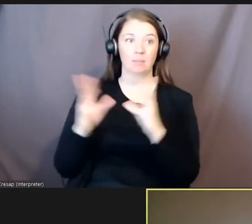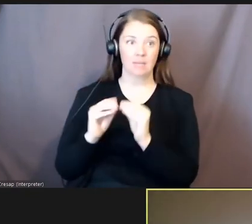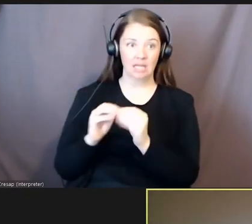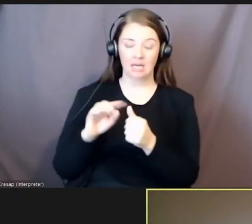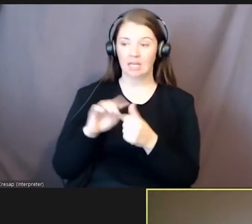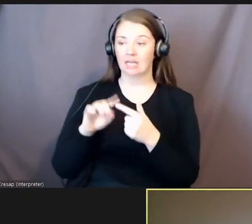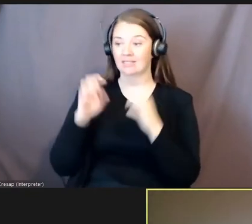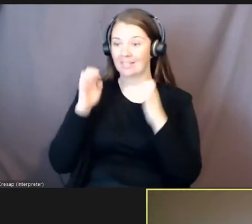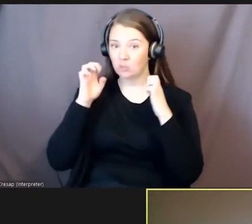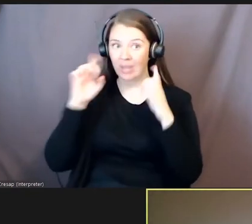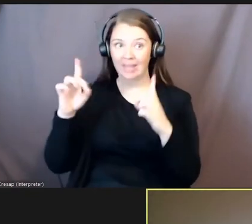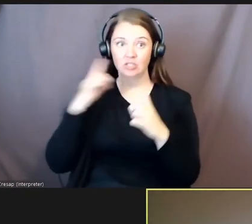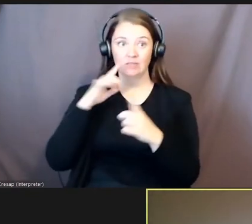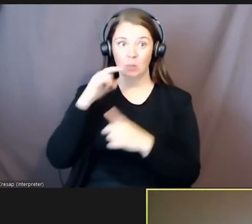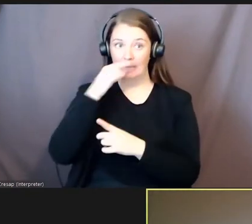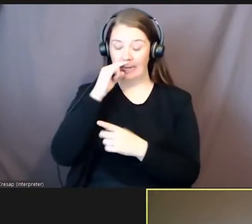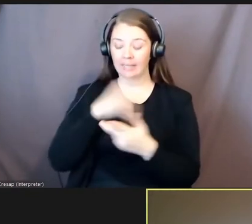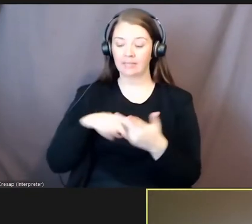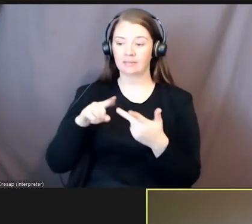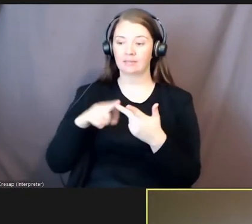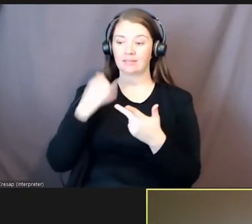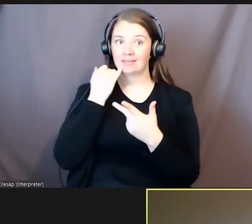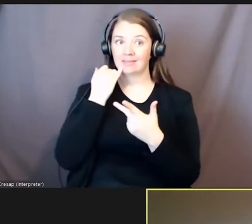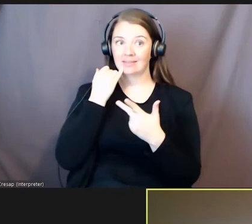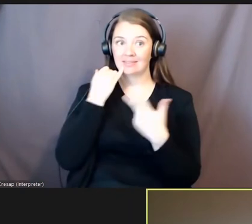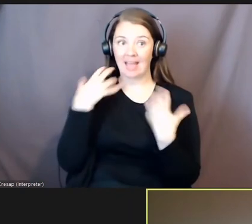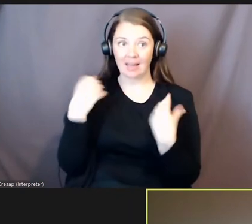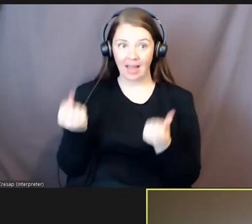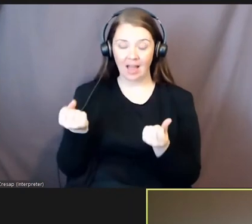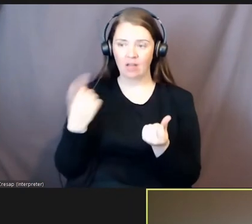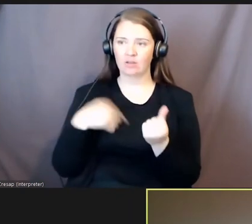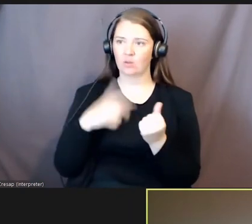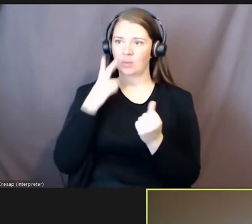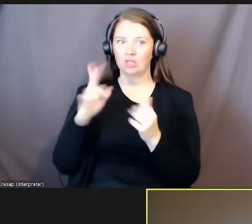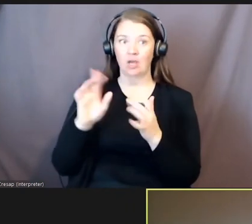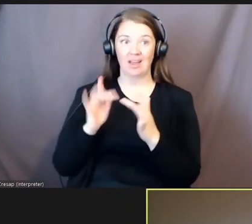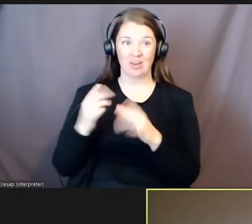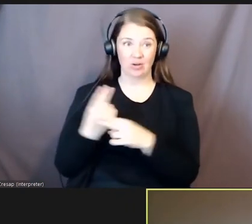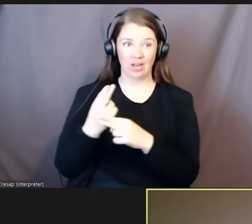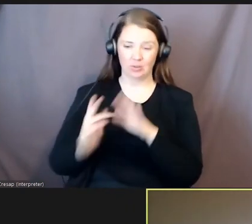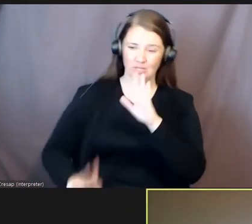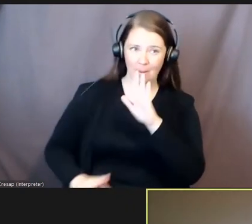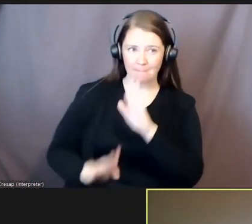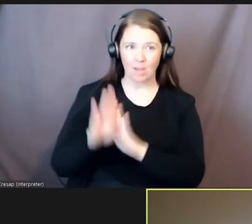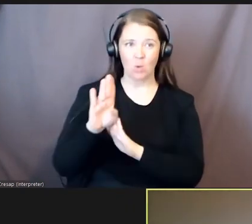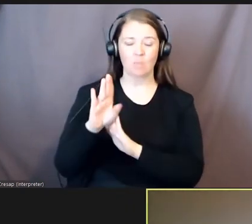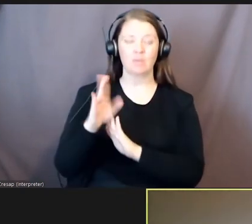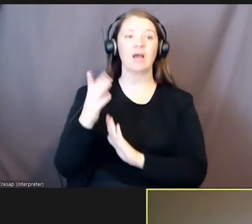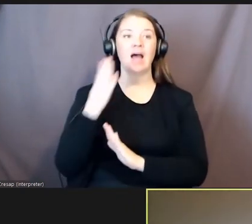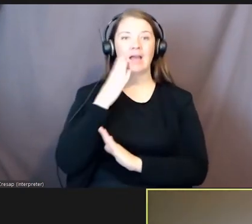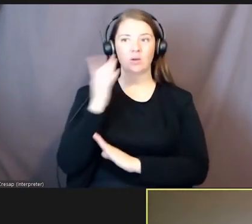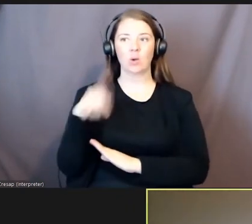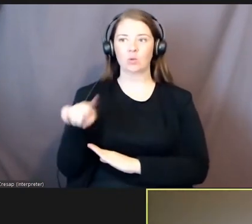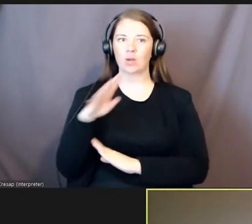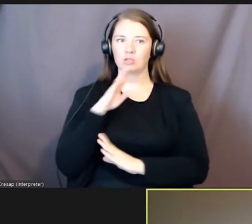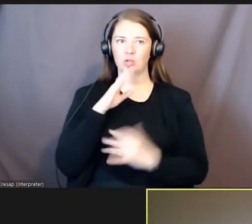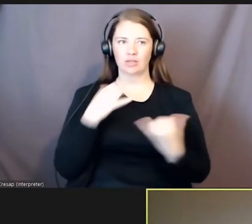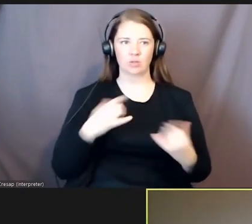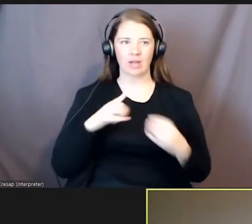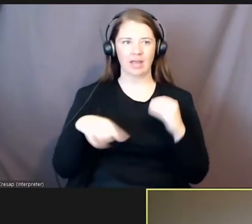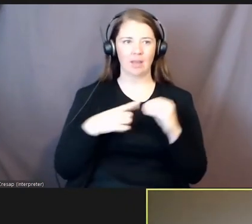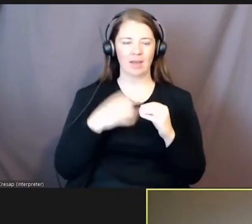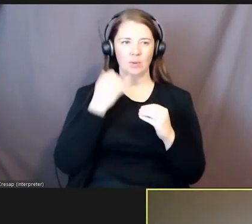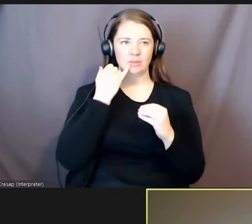telehealth. And we saw just a massive spike in internet usage. I know you all are talking a little bit today about